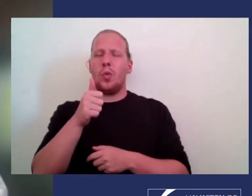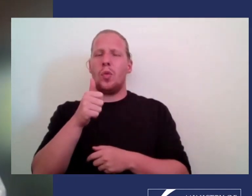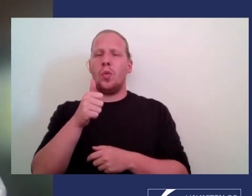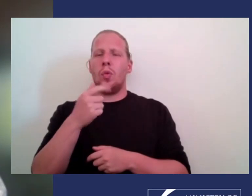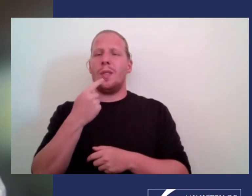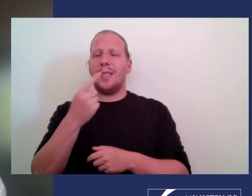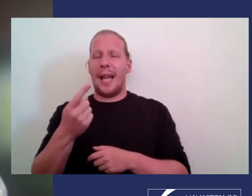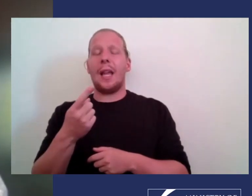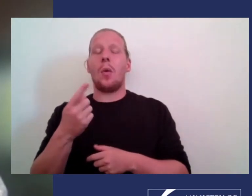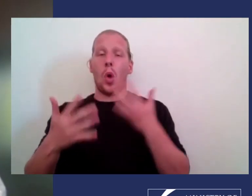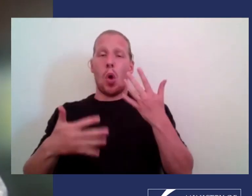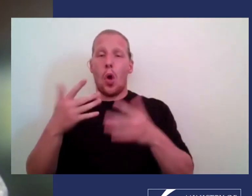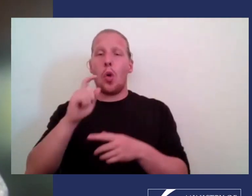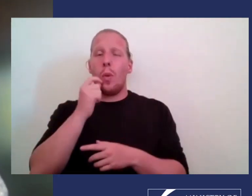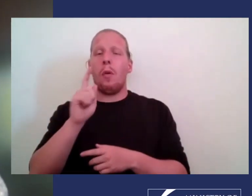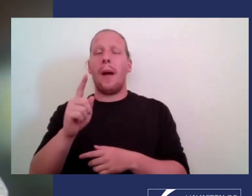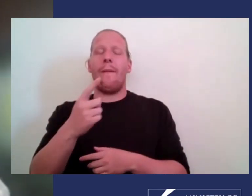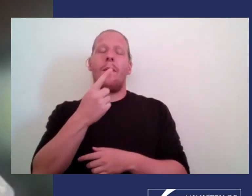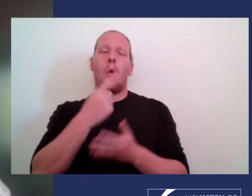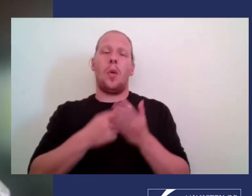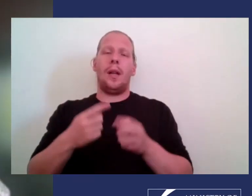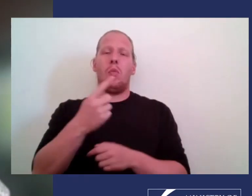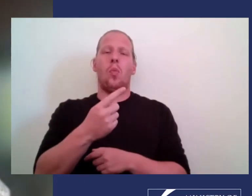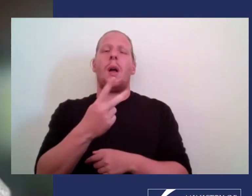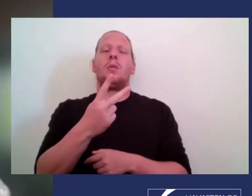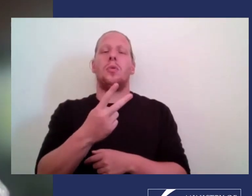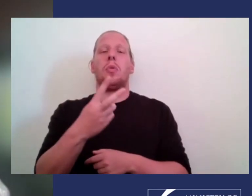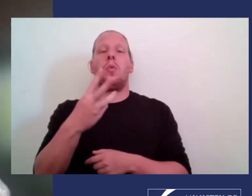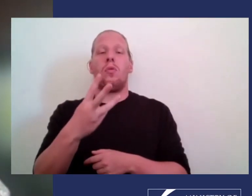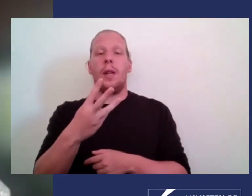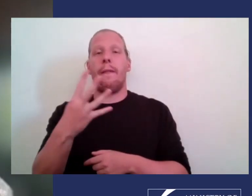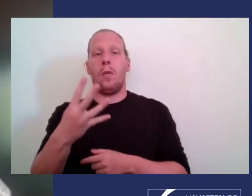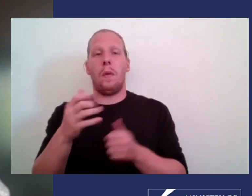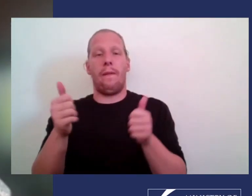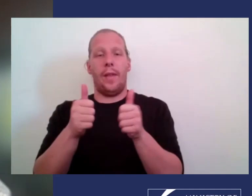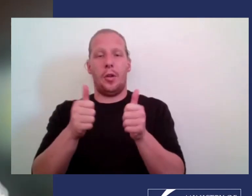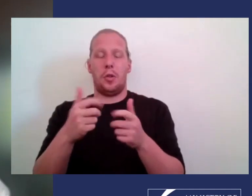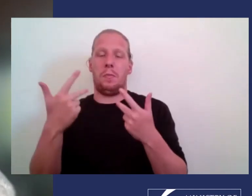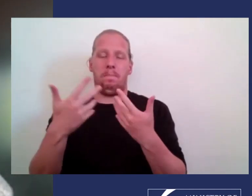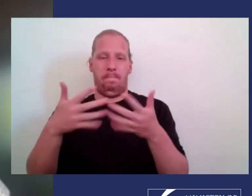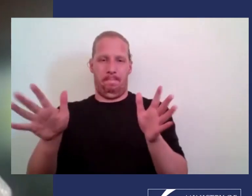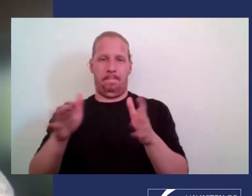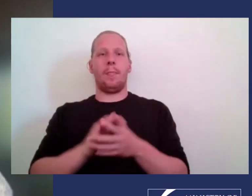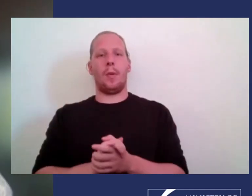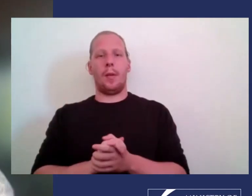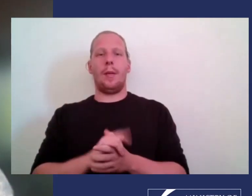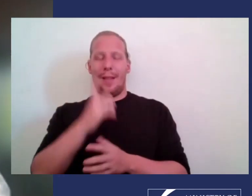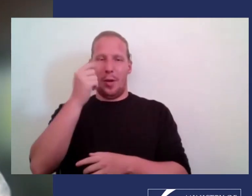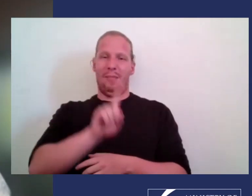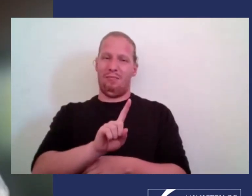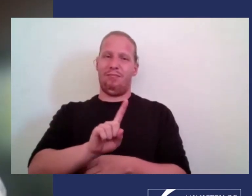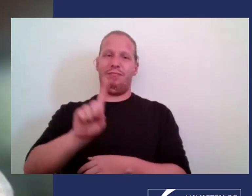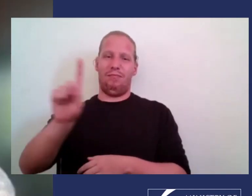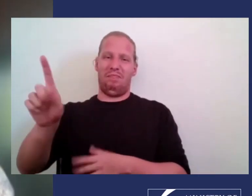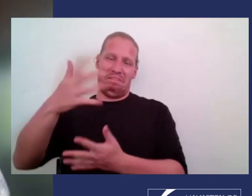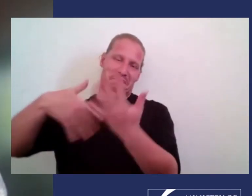for 1, 2, 3, 4, finish. That's how long it takes for the needle. Then it's finished, and then you get to go away and